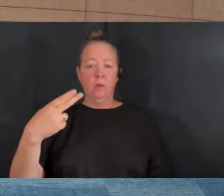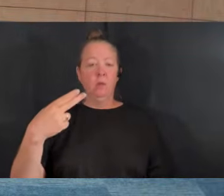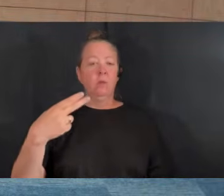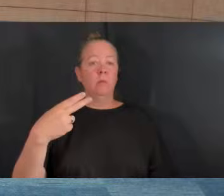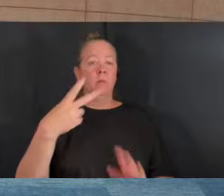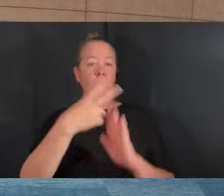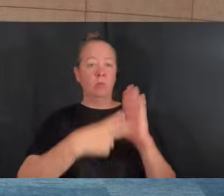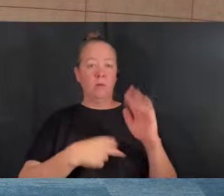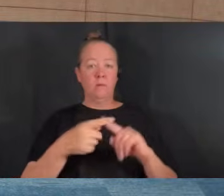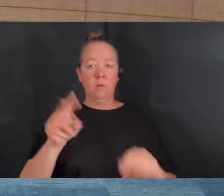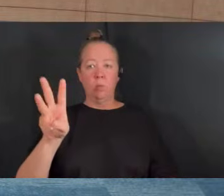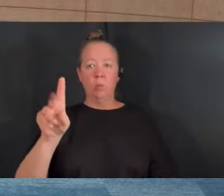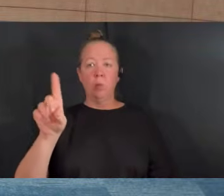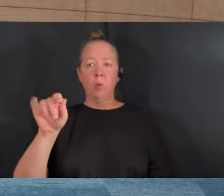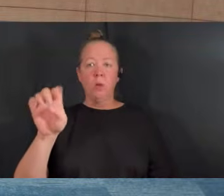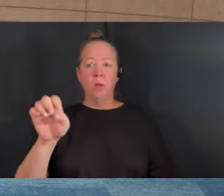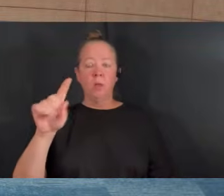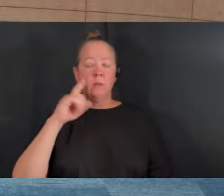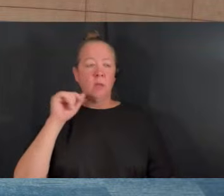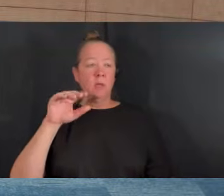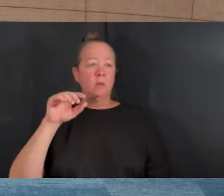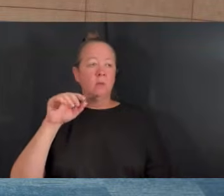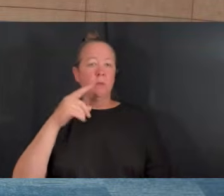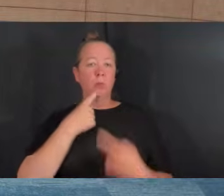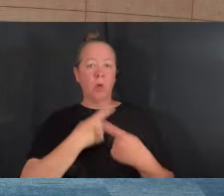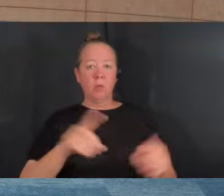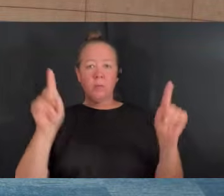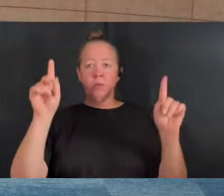Proclamation, Juneteenth celebration.